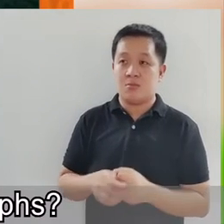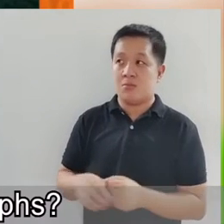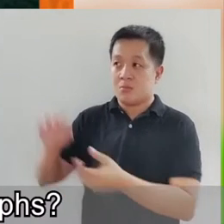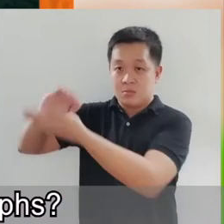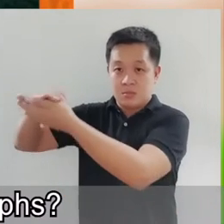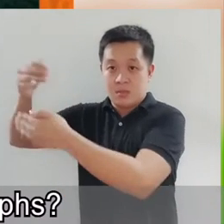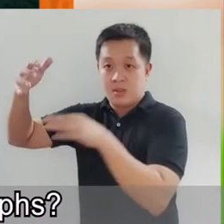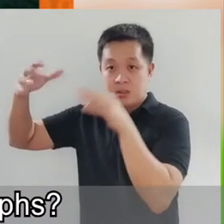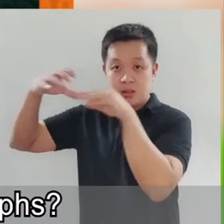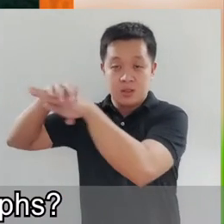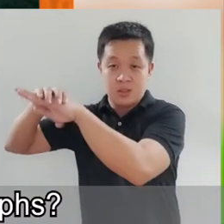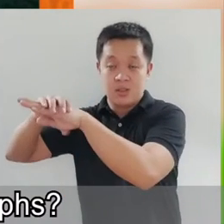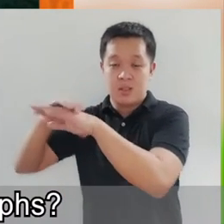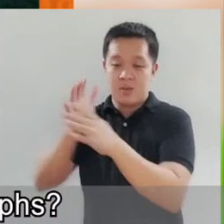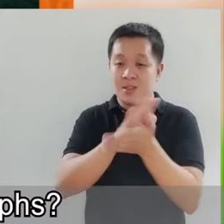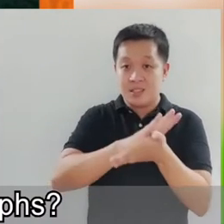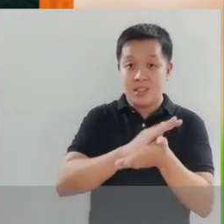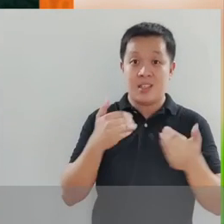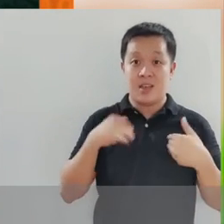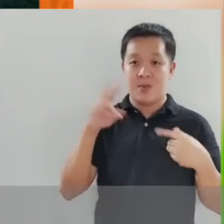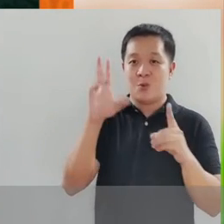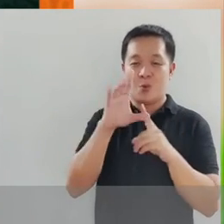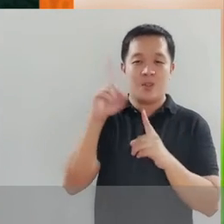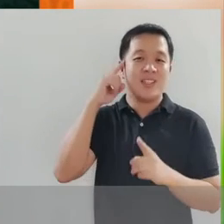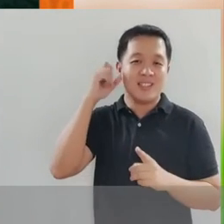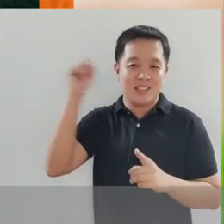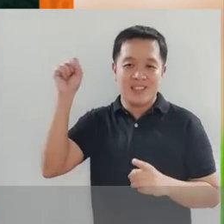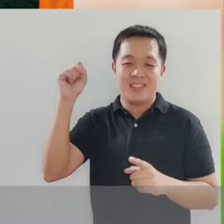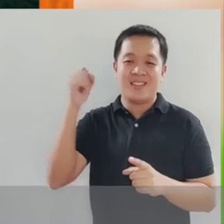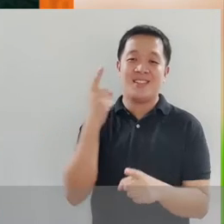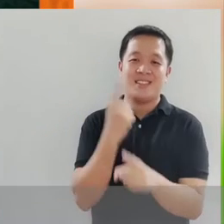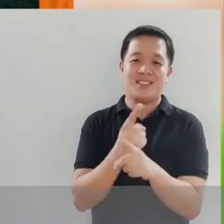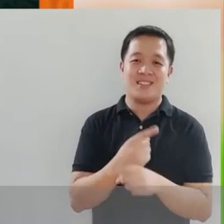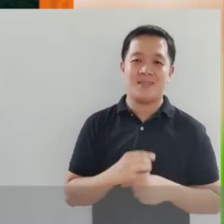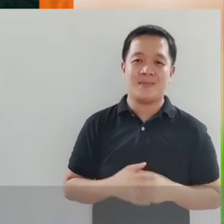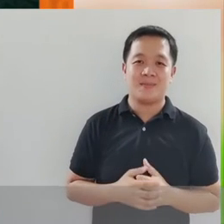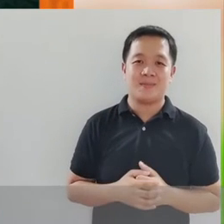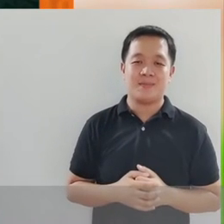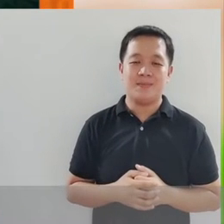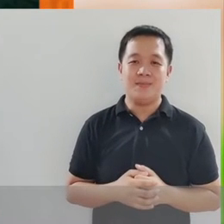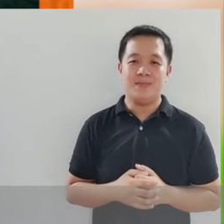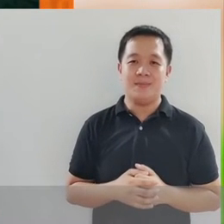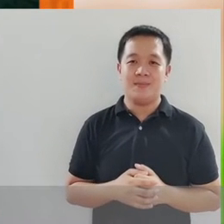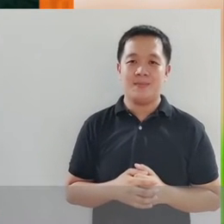have consonant digraphs? Yes, they sure do.